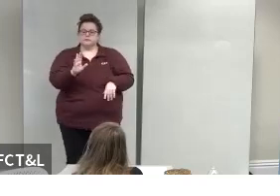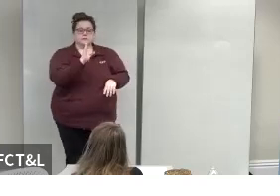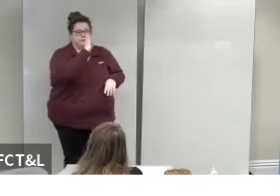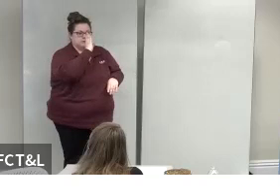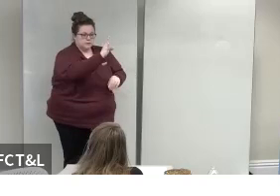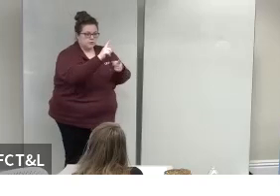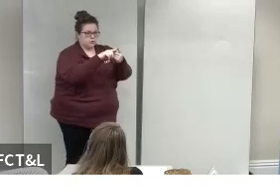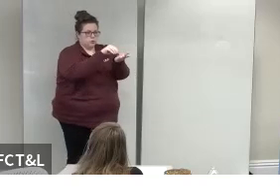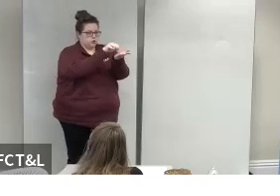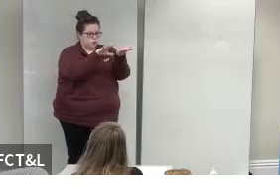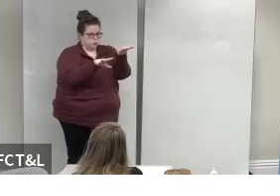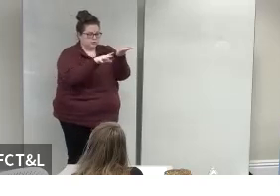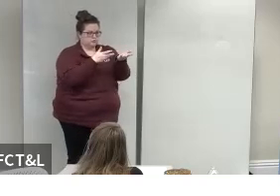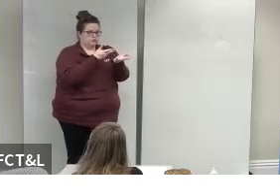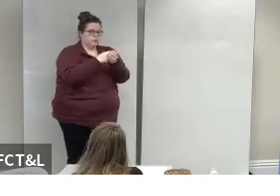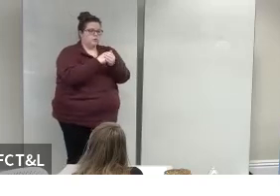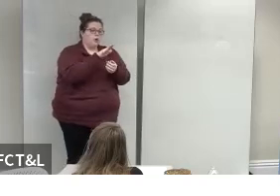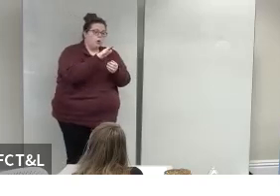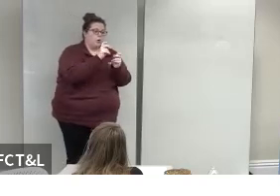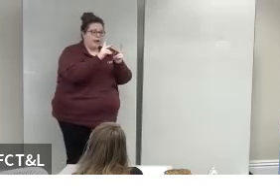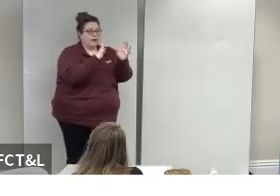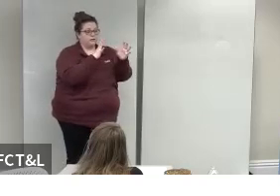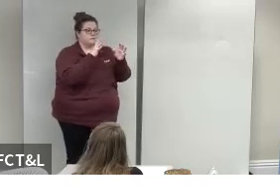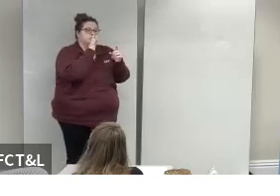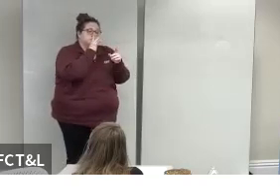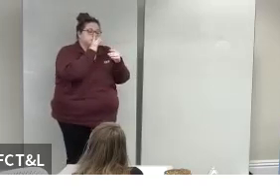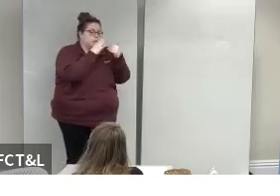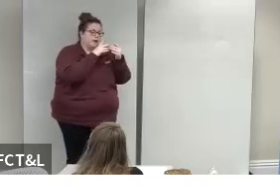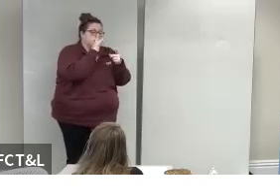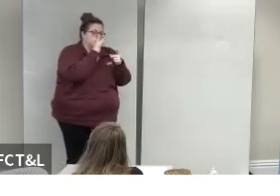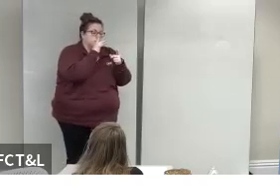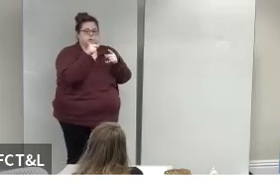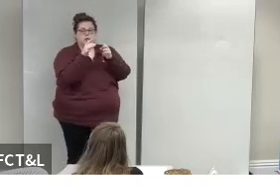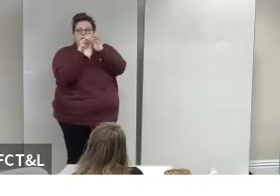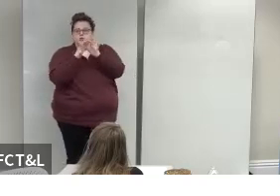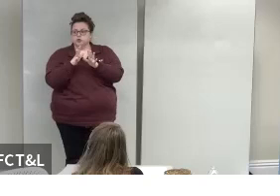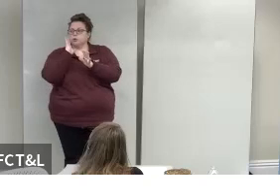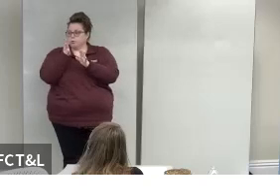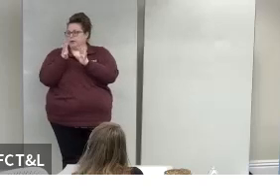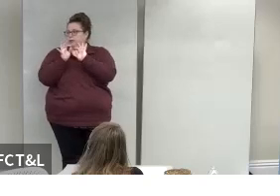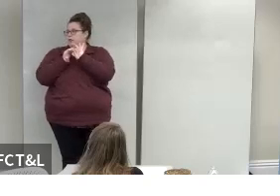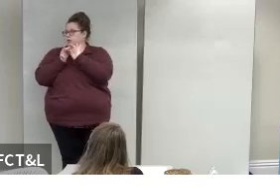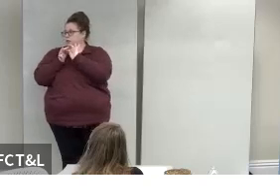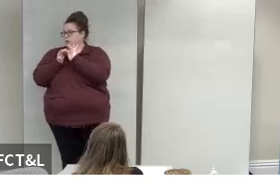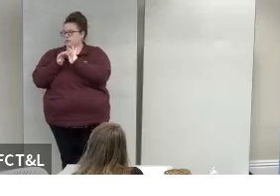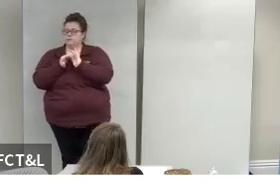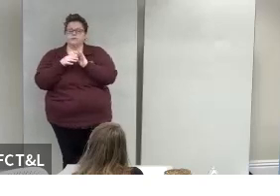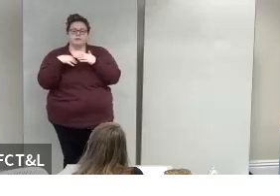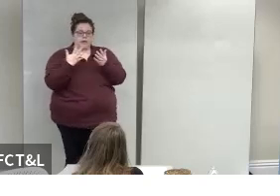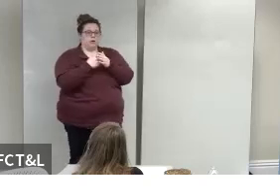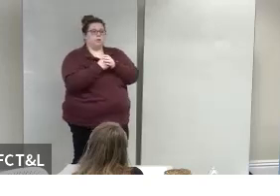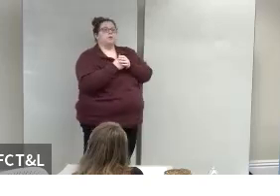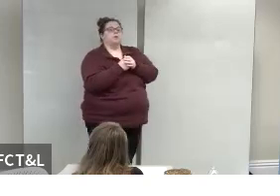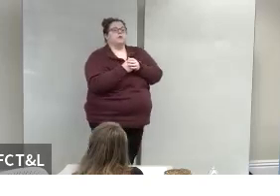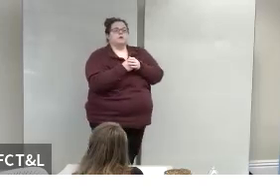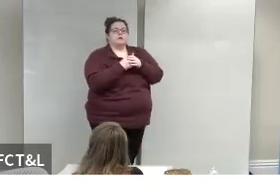you please tell them this or that? Direct the student by name directly and direct your conversation directly to them, and the interpreter